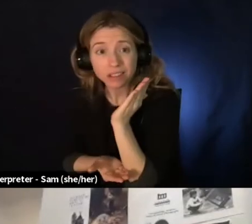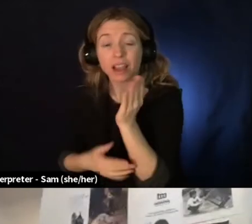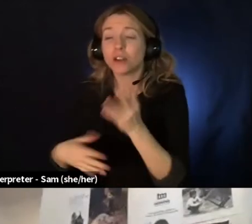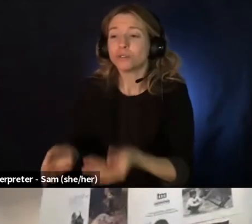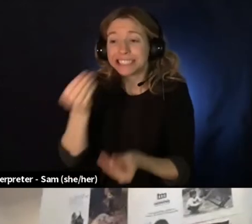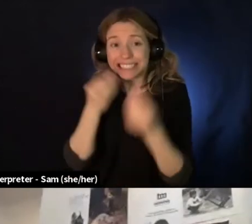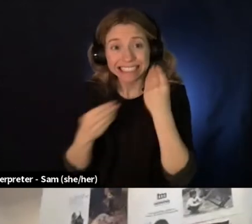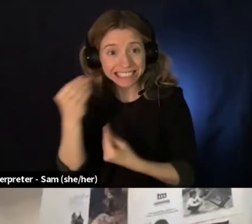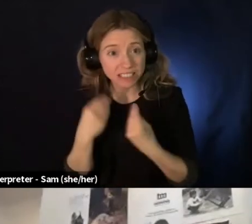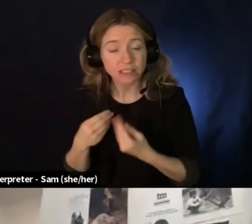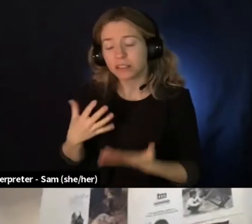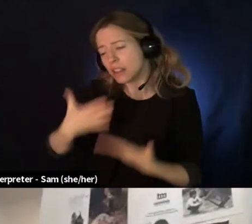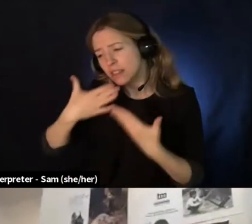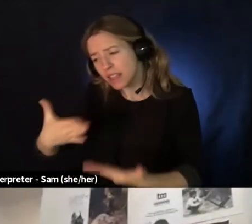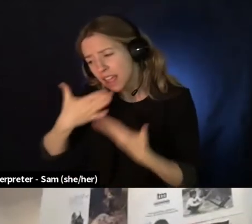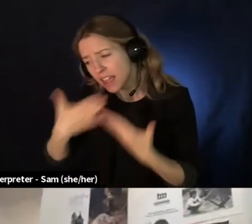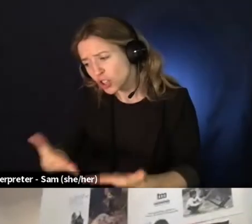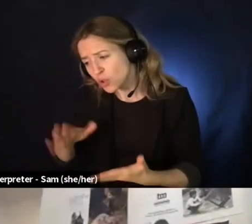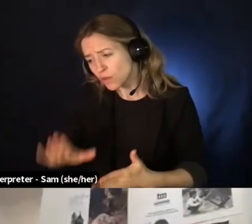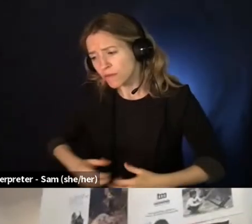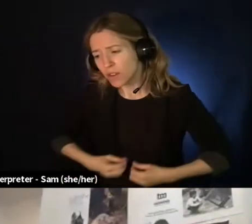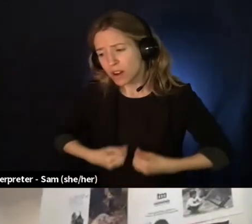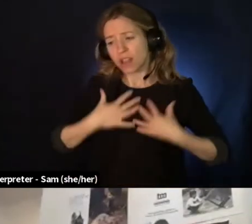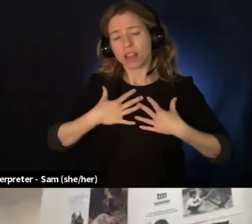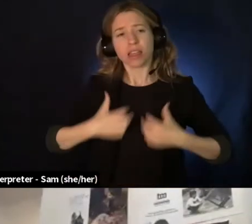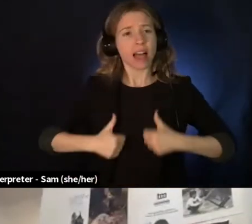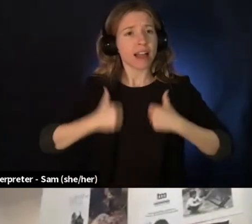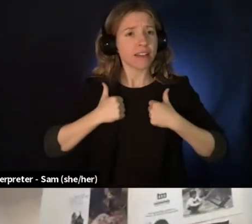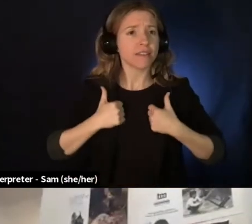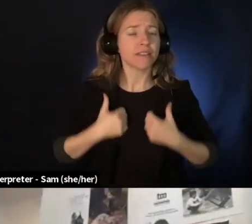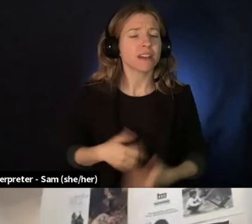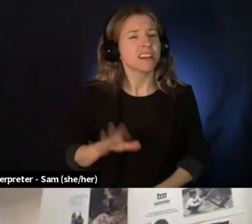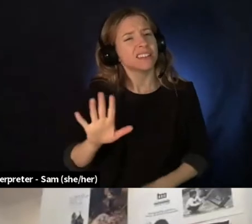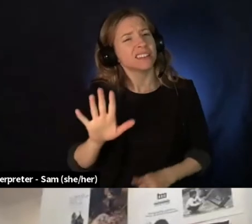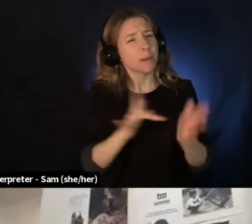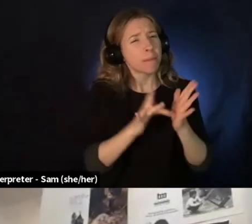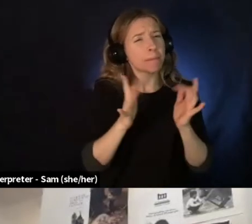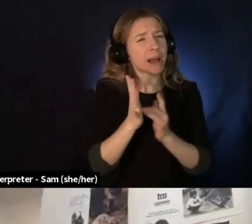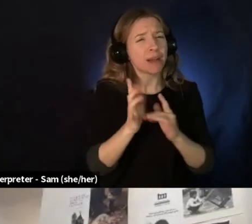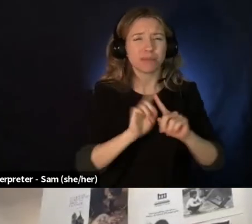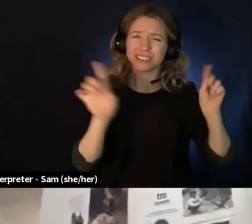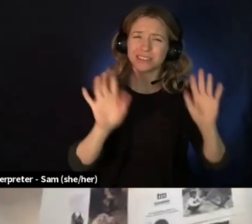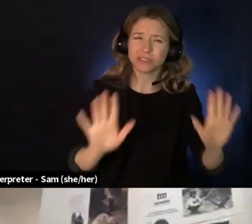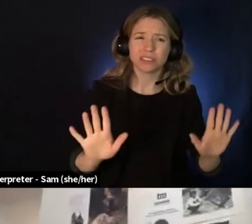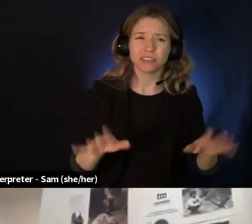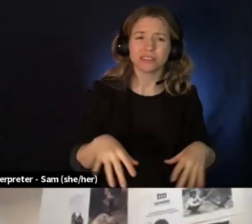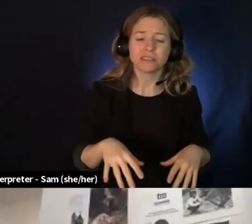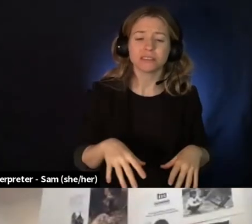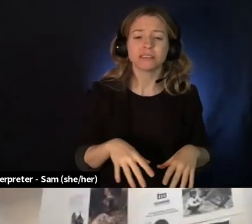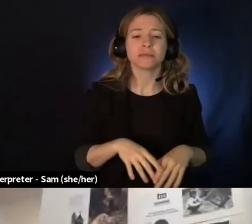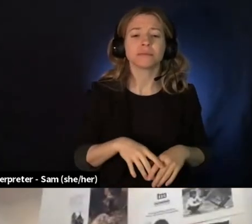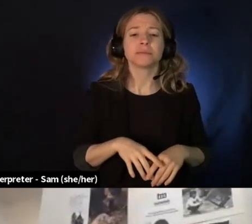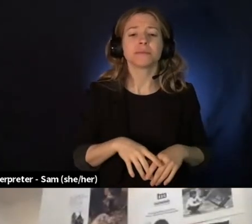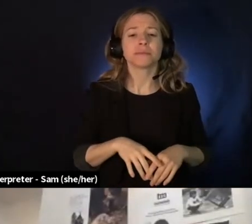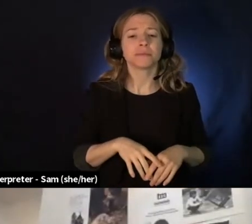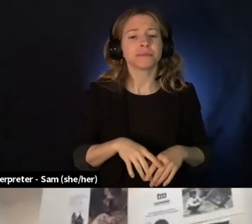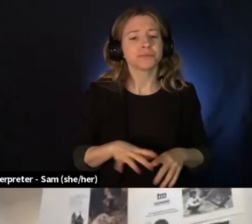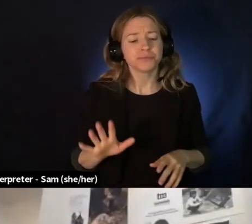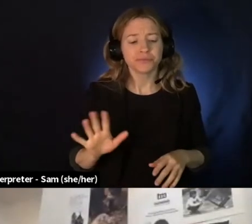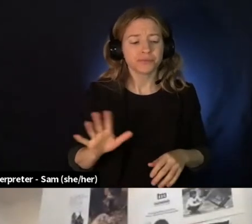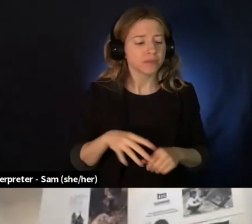all, this bounty on the back of the